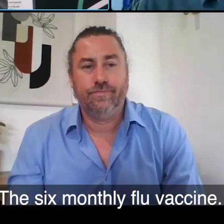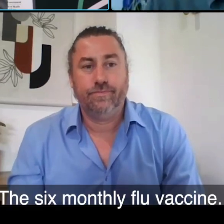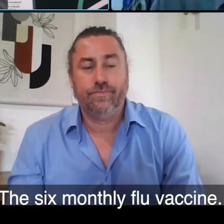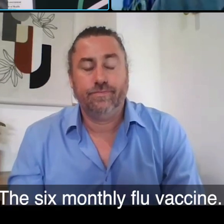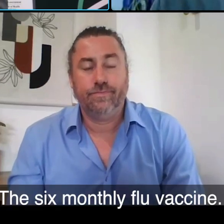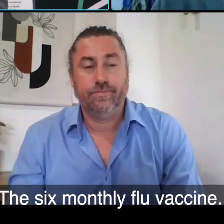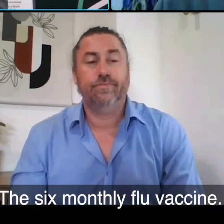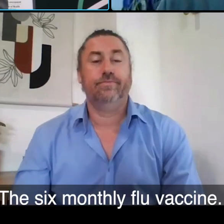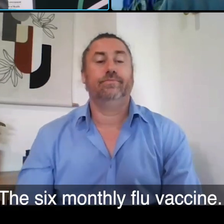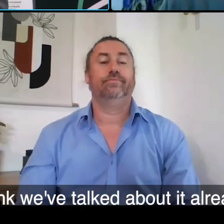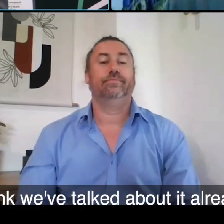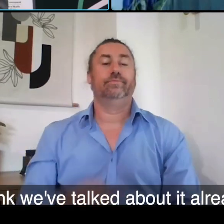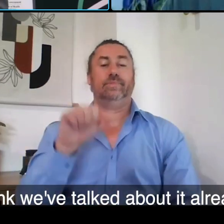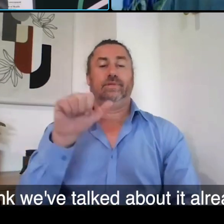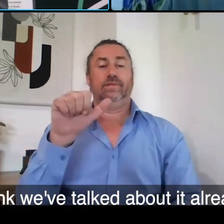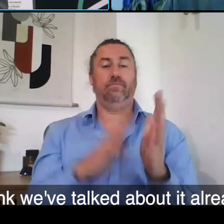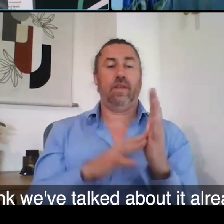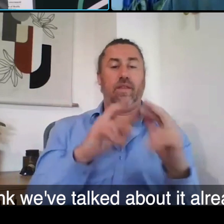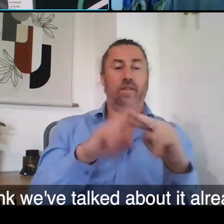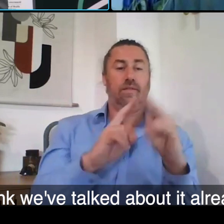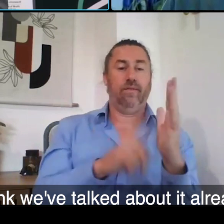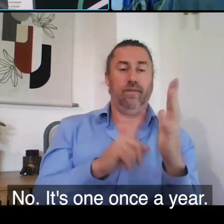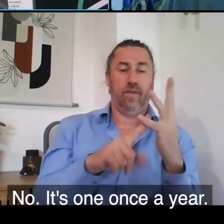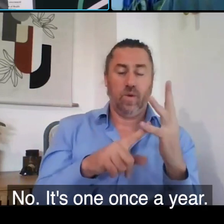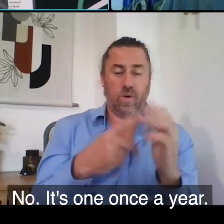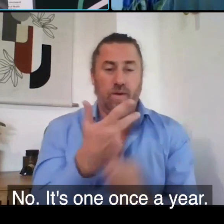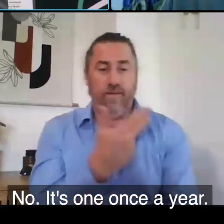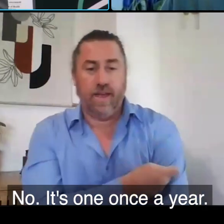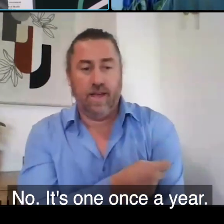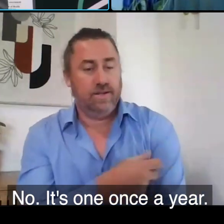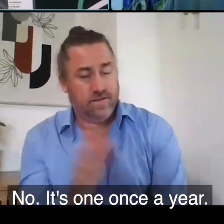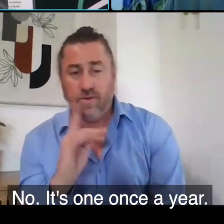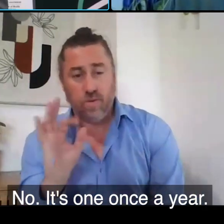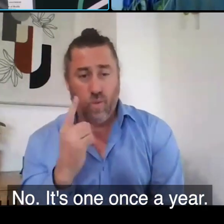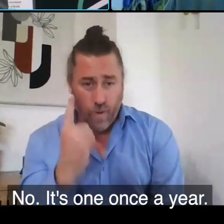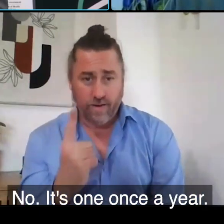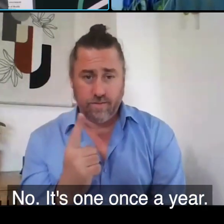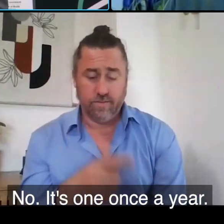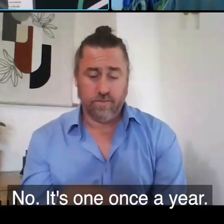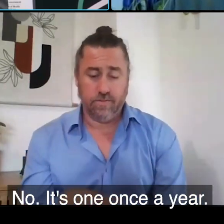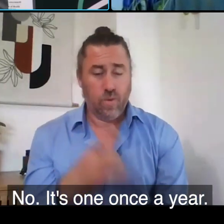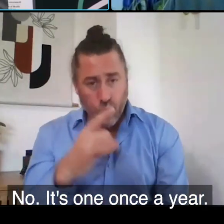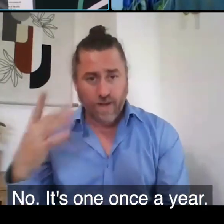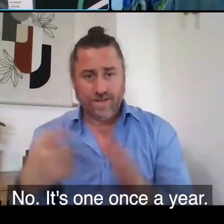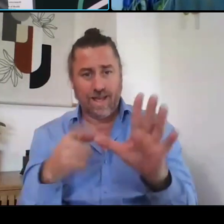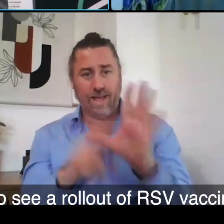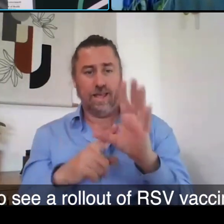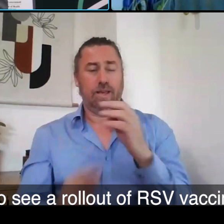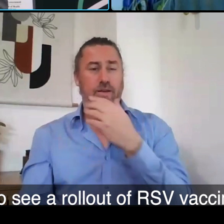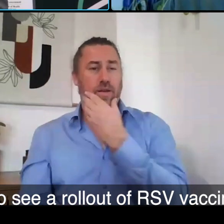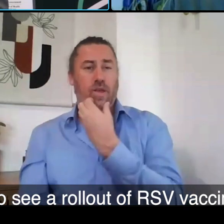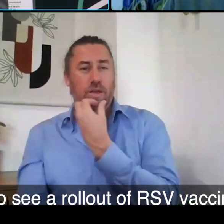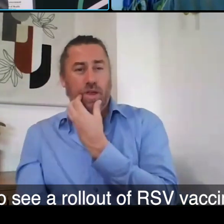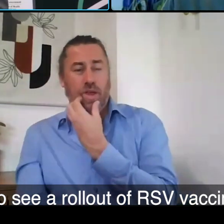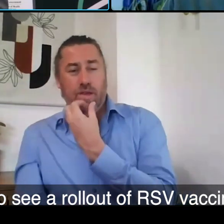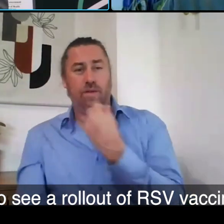The 6 monthly flu vaccine, I think we've talked about already. No, it's once a year. Are we likely to